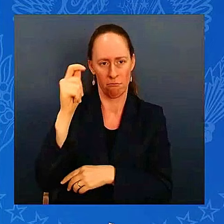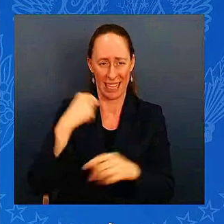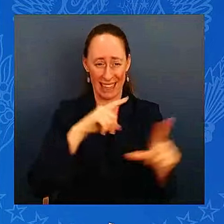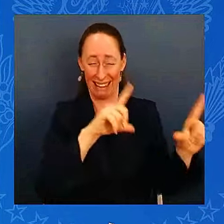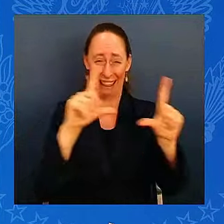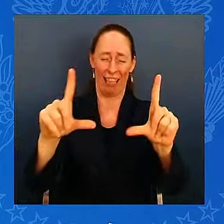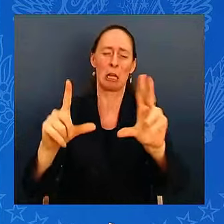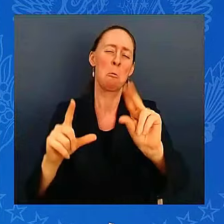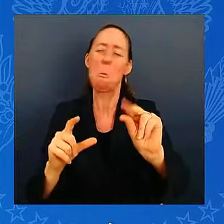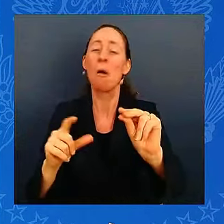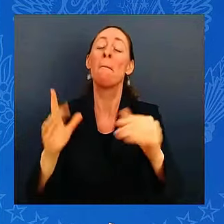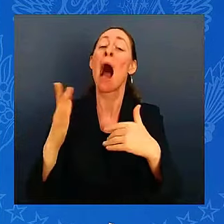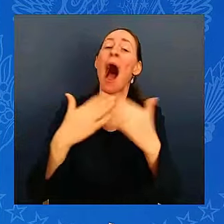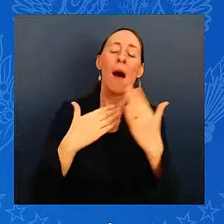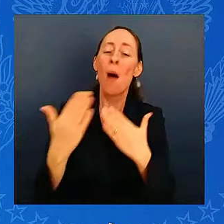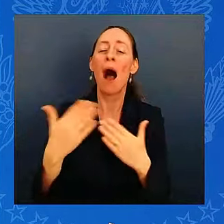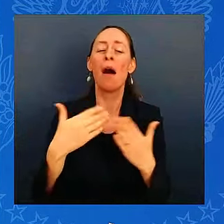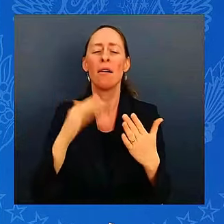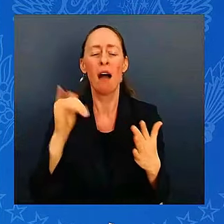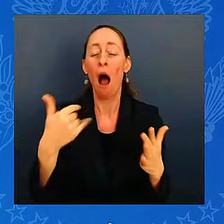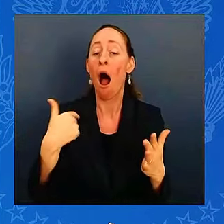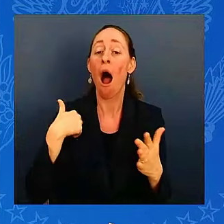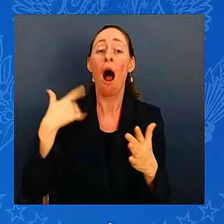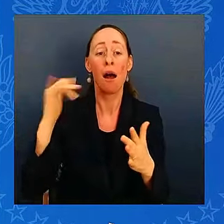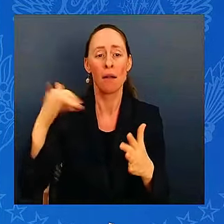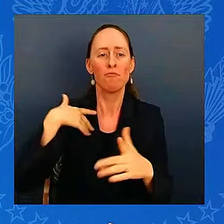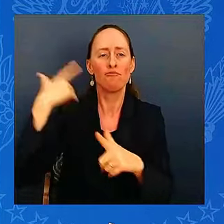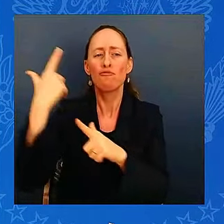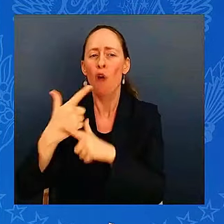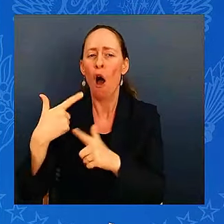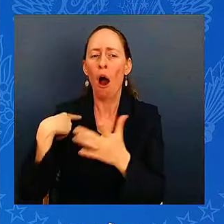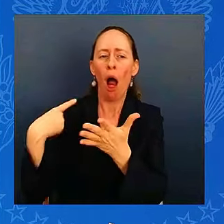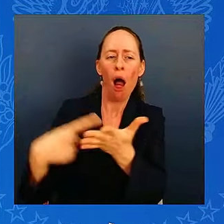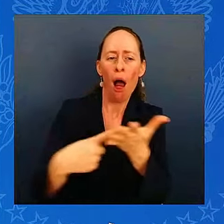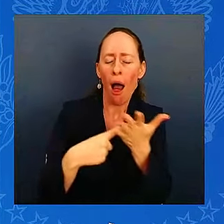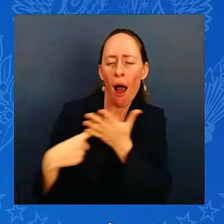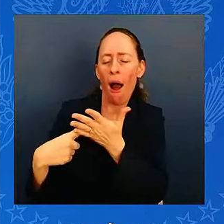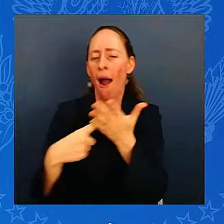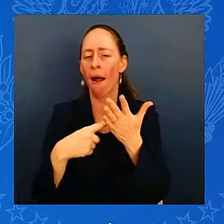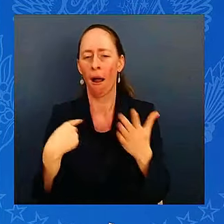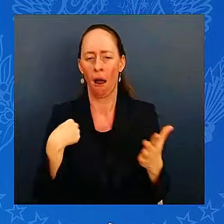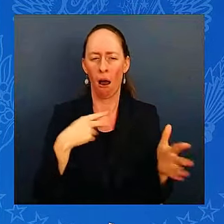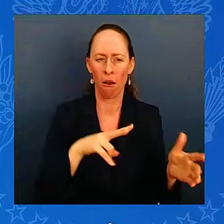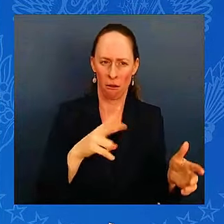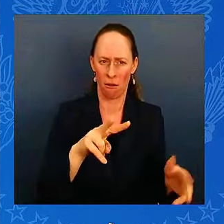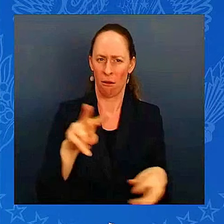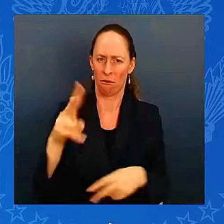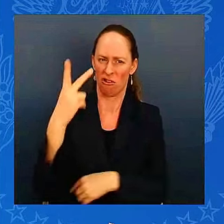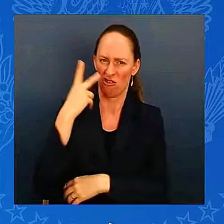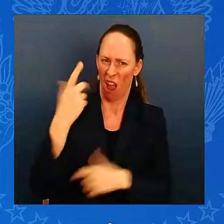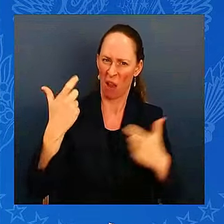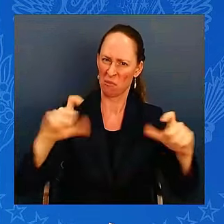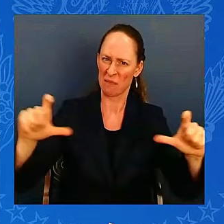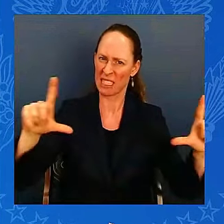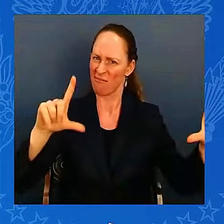my brother's showing me, and I look up, and there's this giant portrait of Franklin Roosevelt.